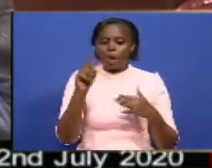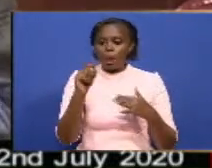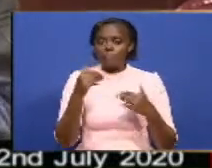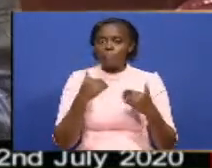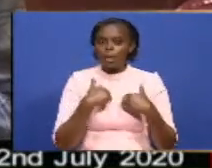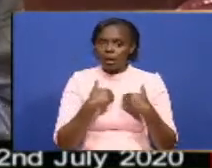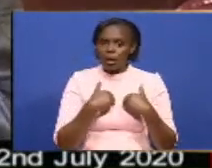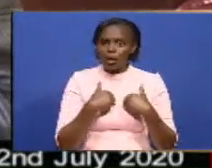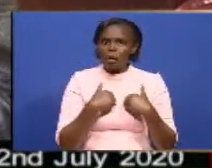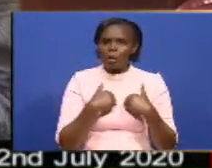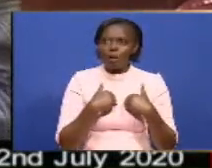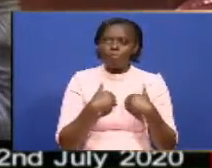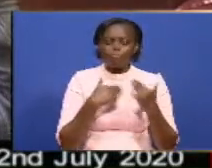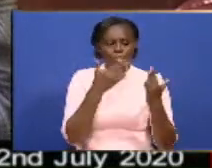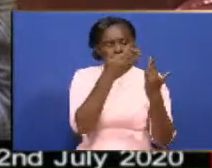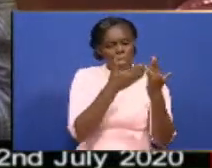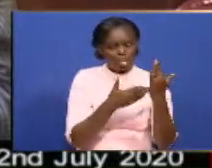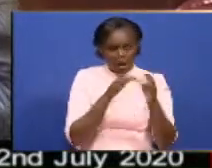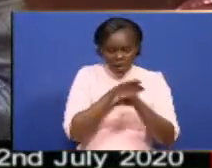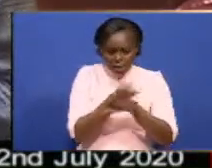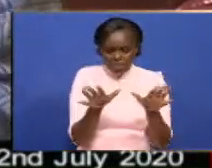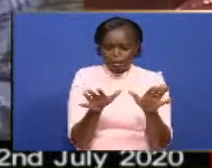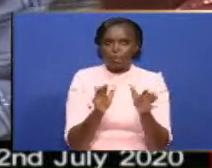a very huge chunk about integration.